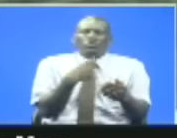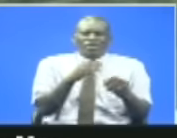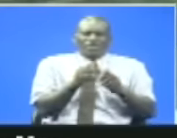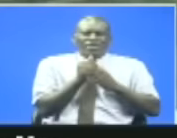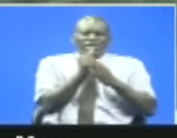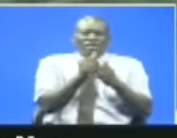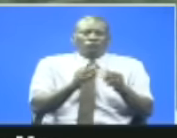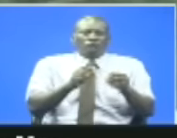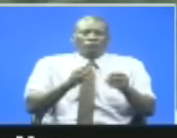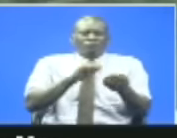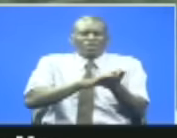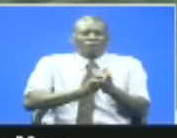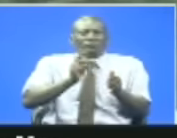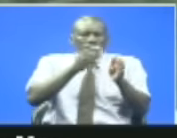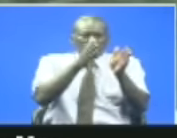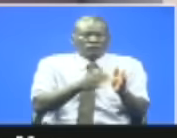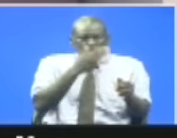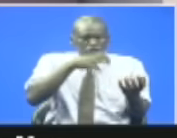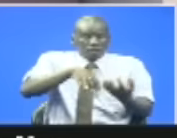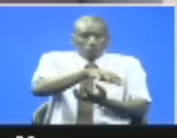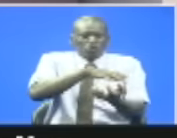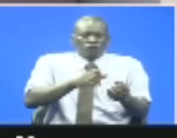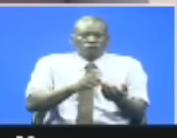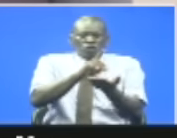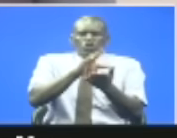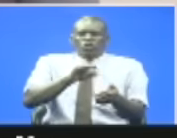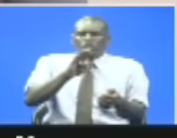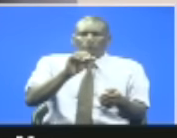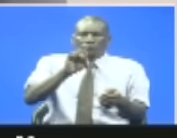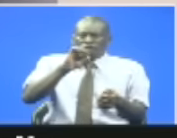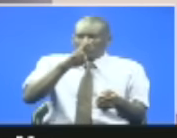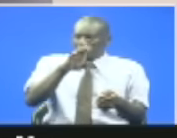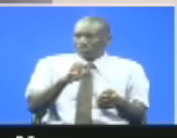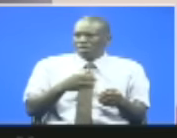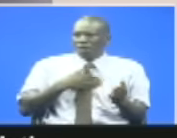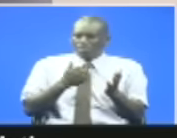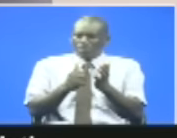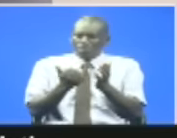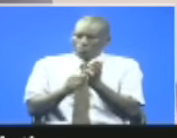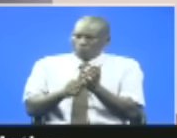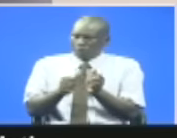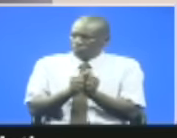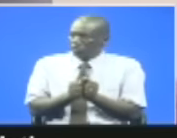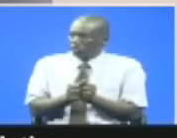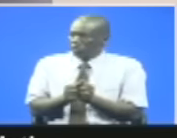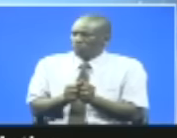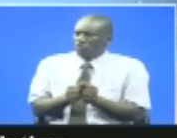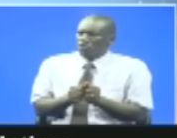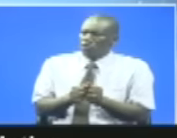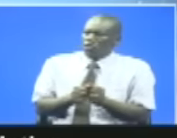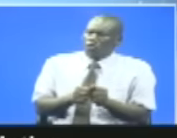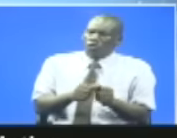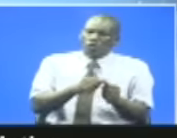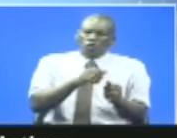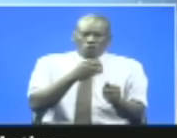sababu wamechanganyikiwa. Dr. Bosire. My problem, Rari, Ruto is being a